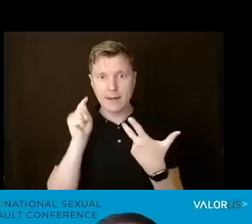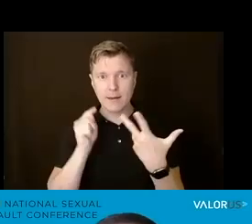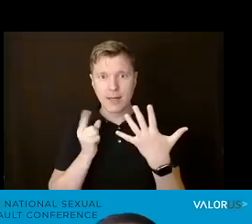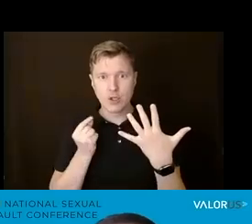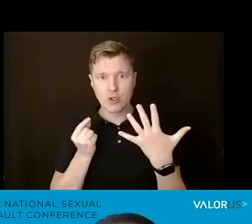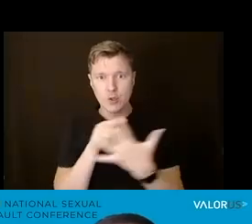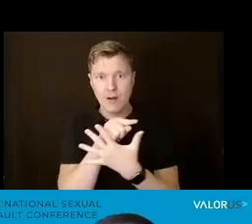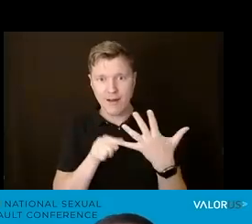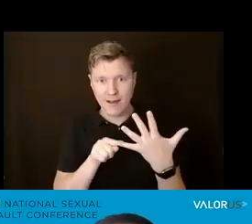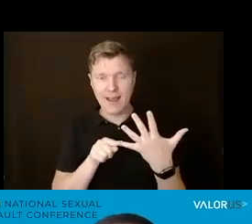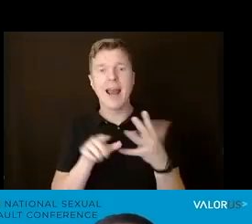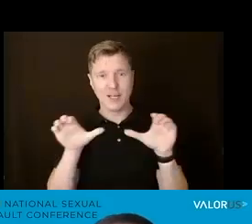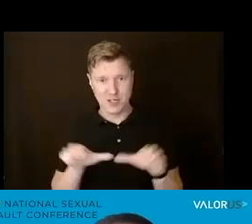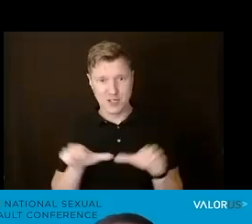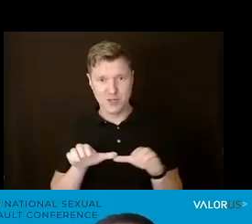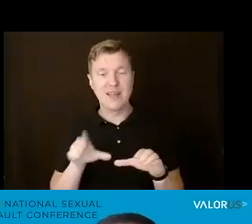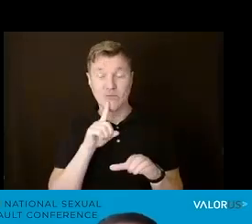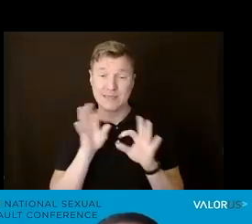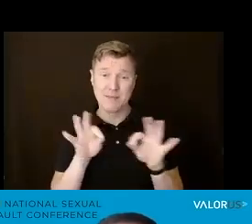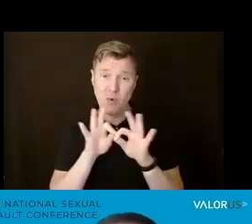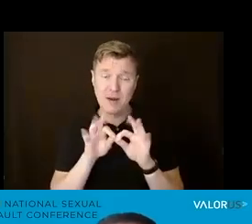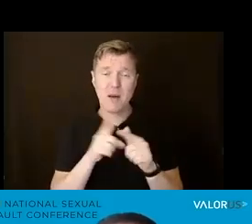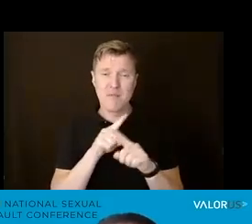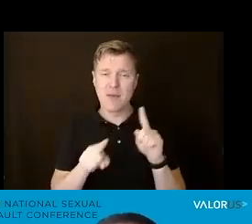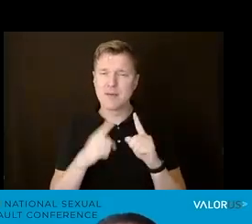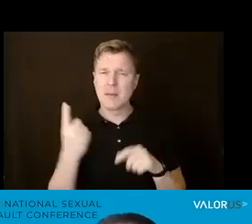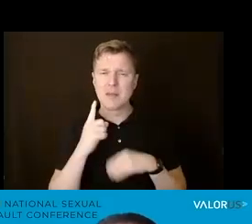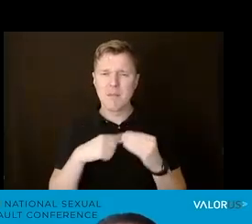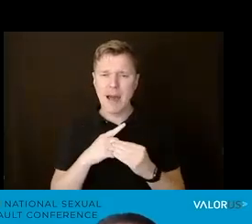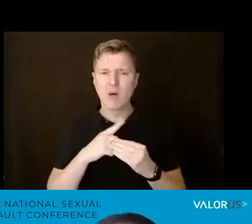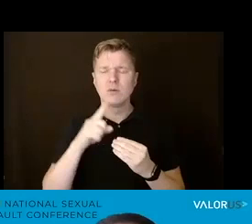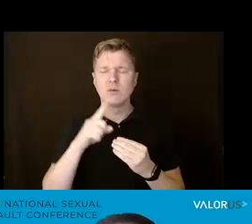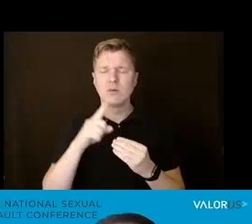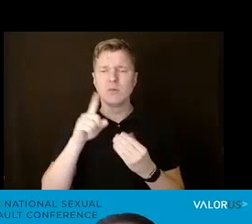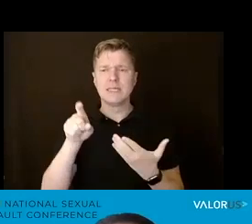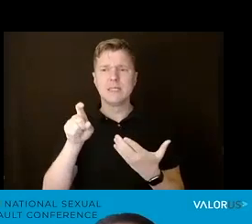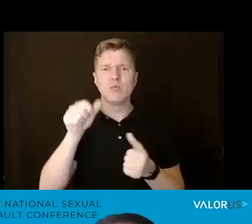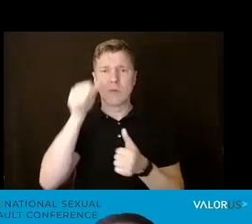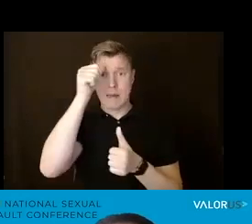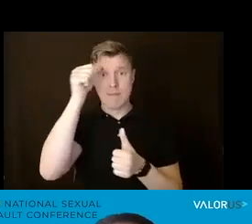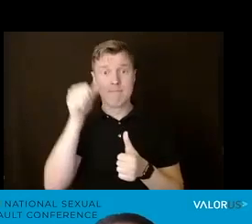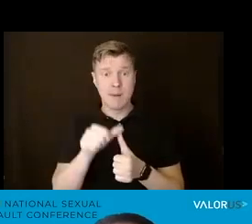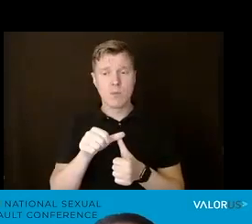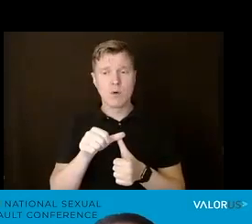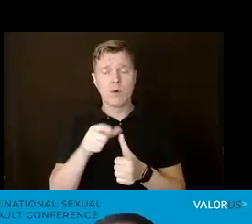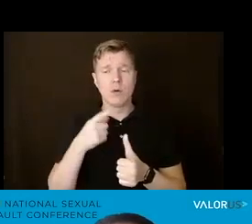thing. That's really important. And I think there's something about, like, remembering, like, we can